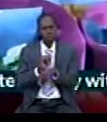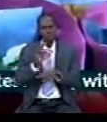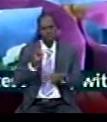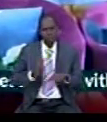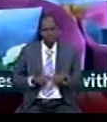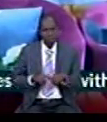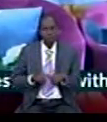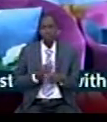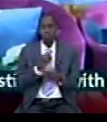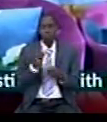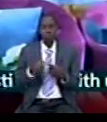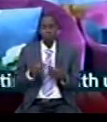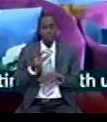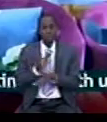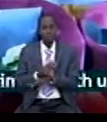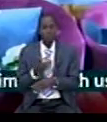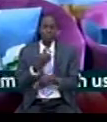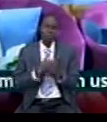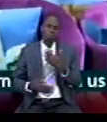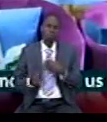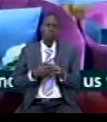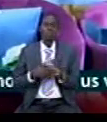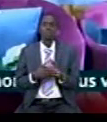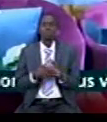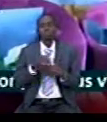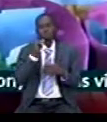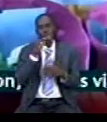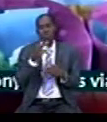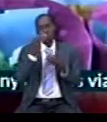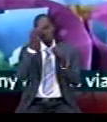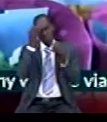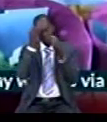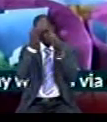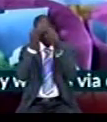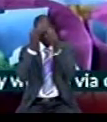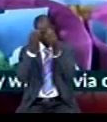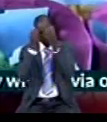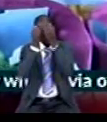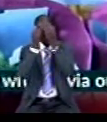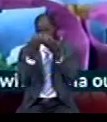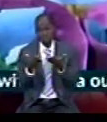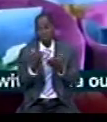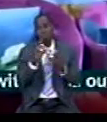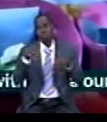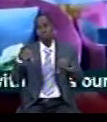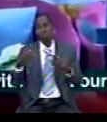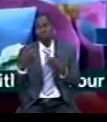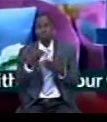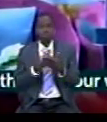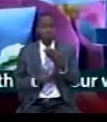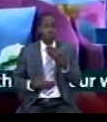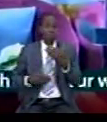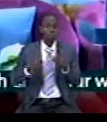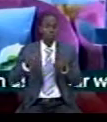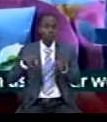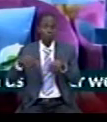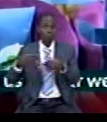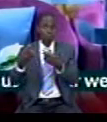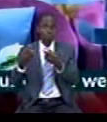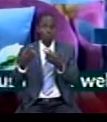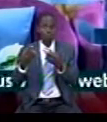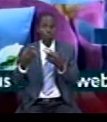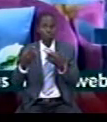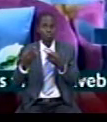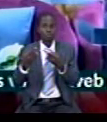time, return. I said, okay. I went the first day. When I was returning, when I'm going, my road is not